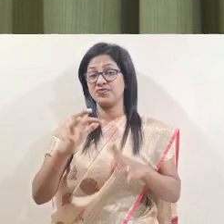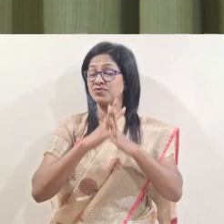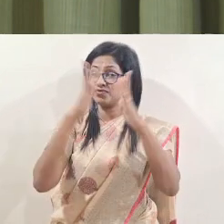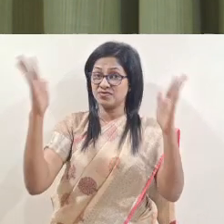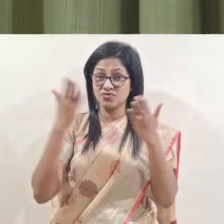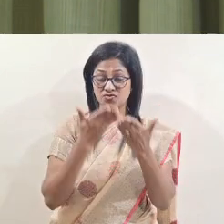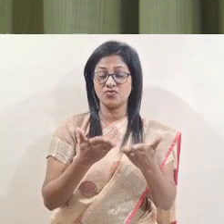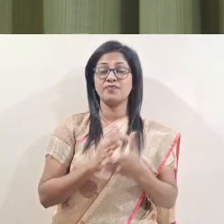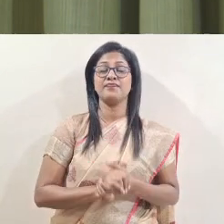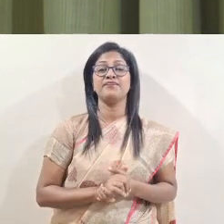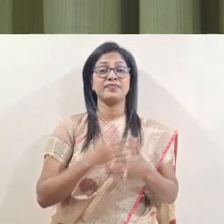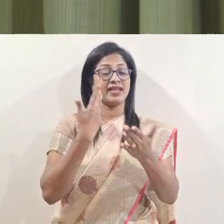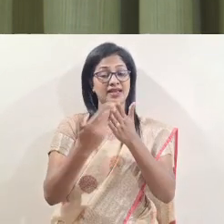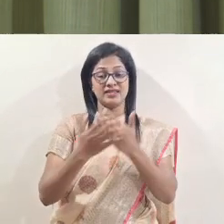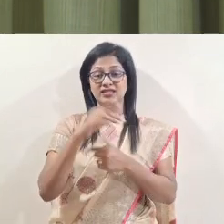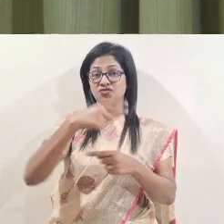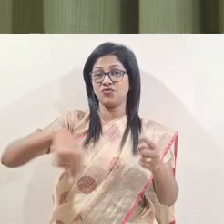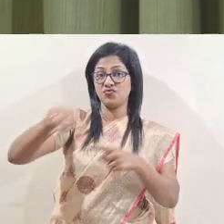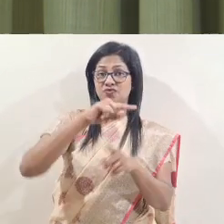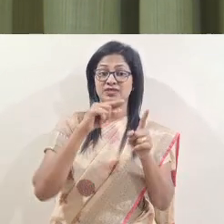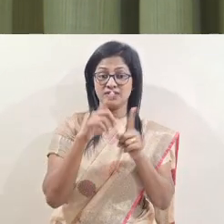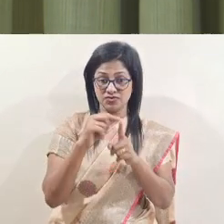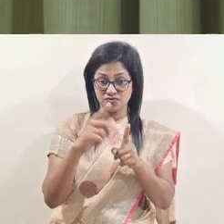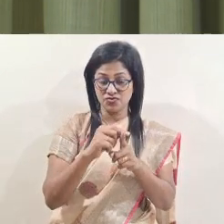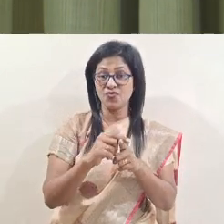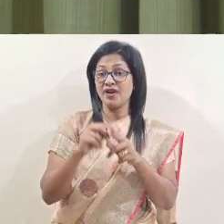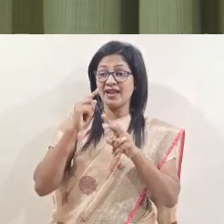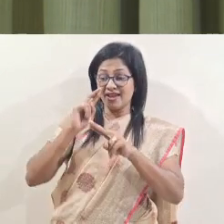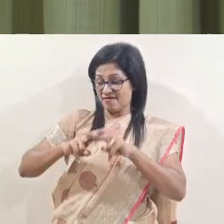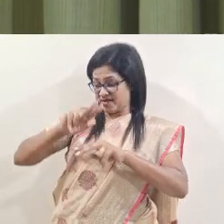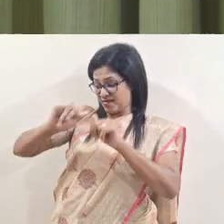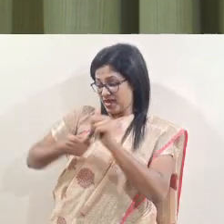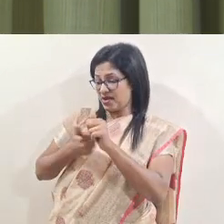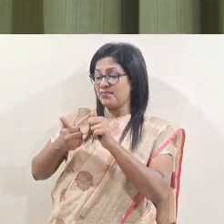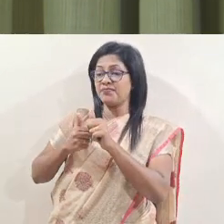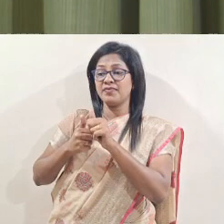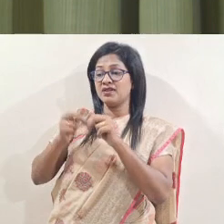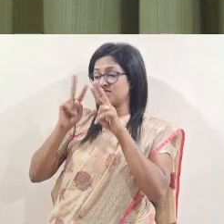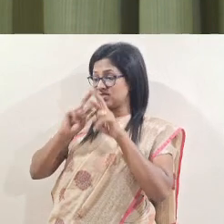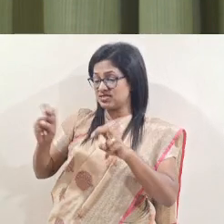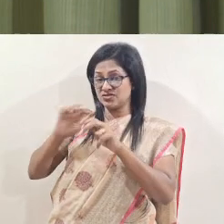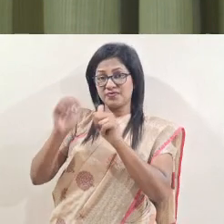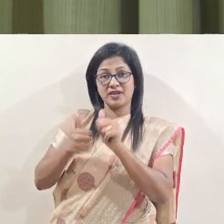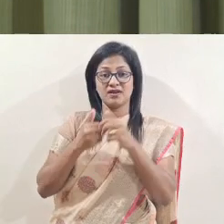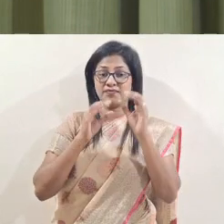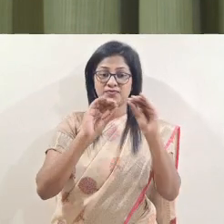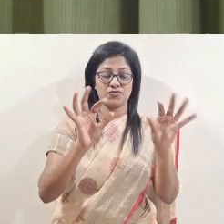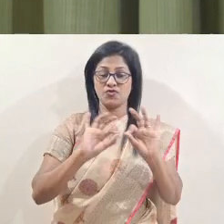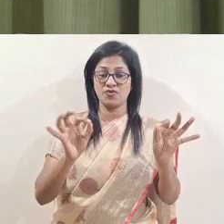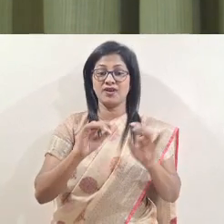whatever you do, if you does not back up with the research component, for example, the gentleman who raised